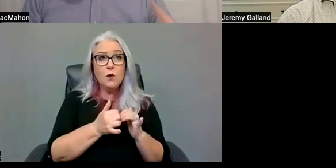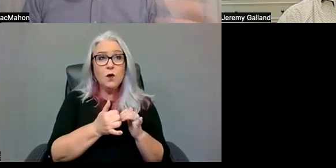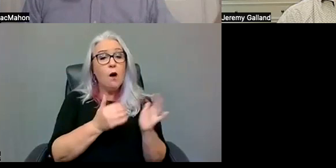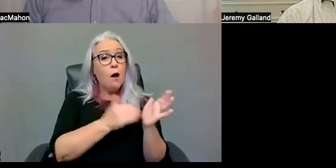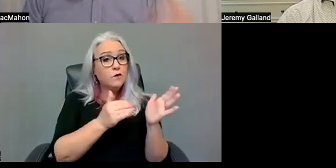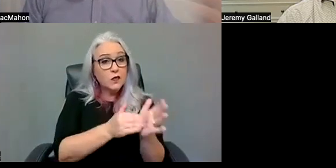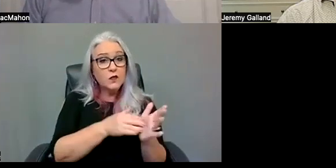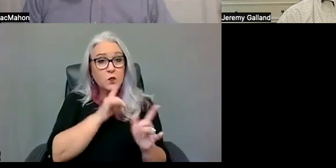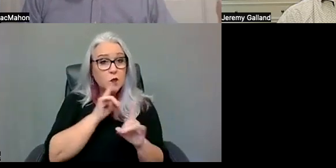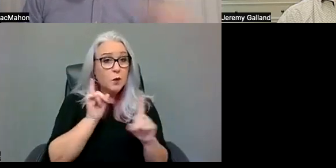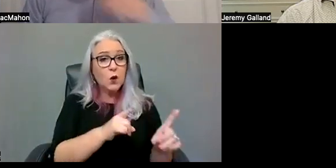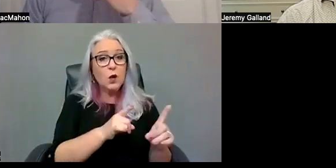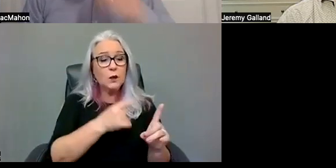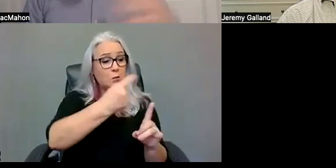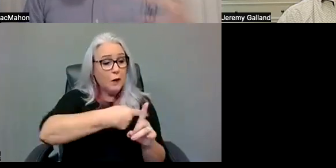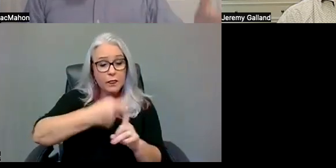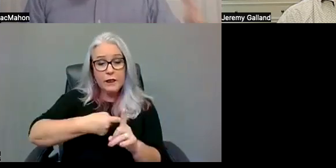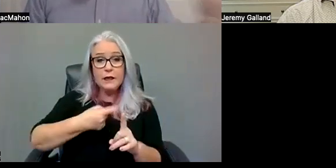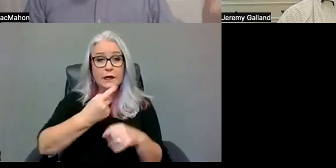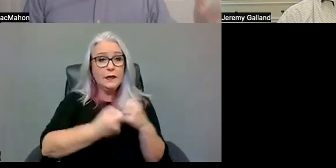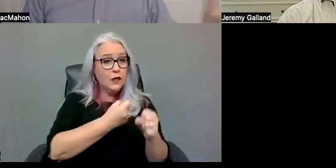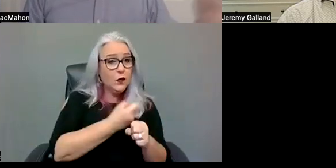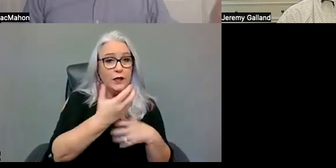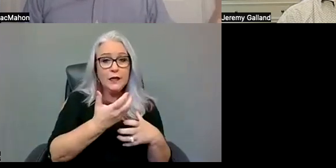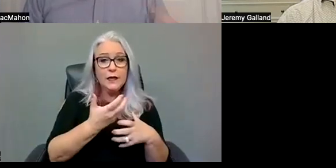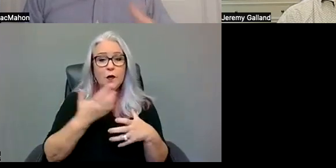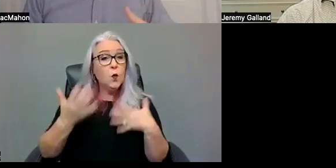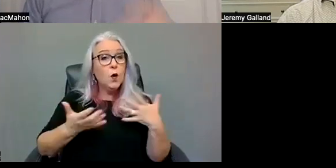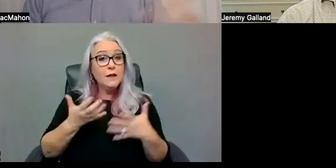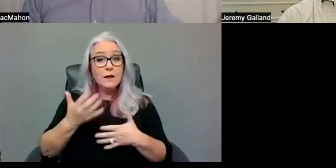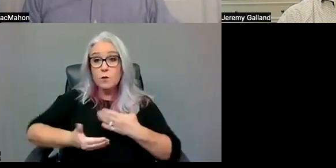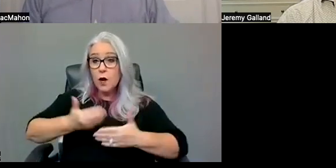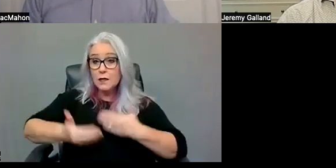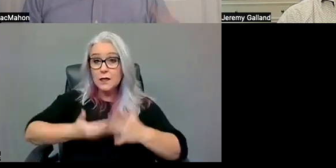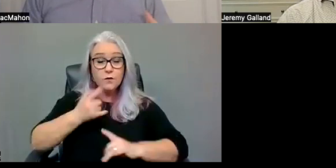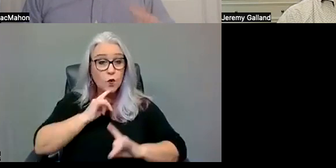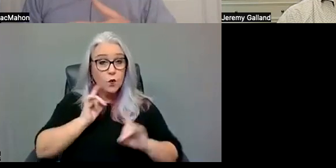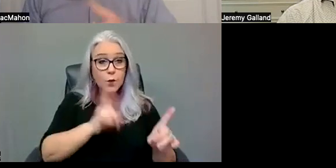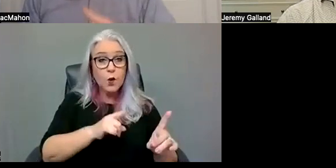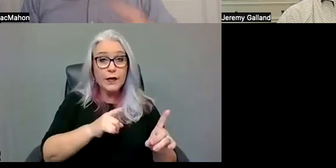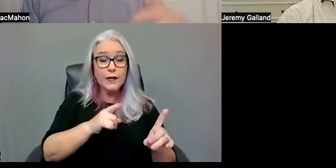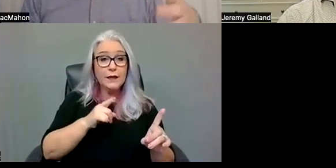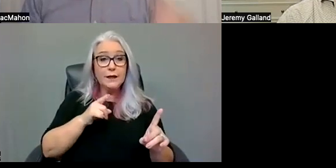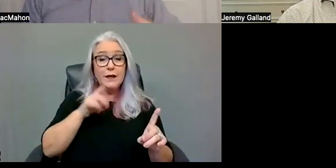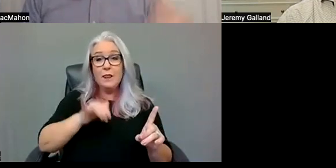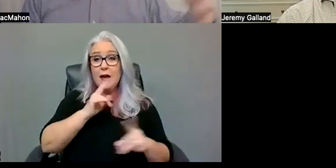reported monthly or yearly? What is the process actually for reporting incidents? I took a look at Ardsley schools,